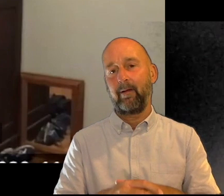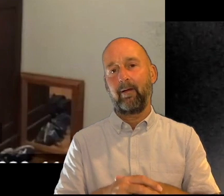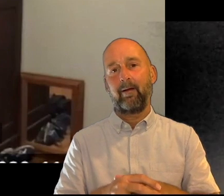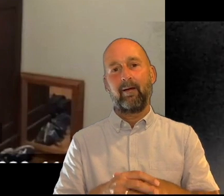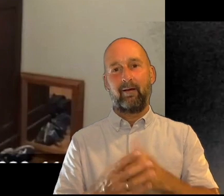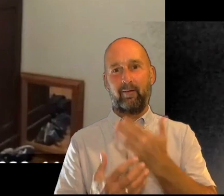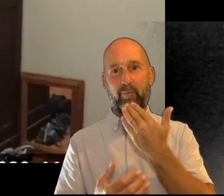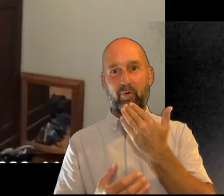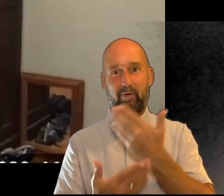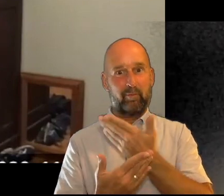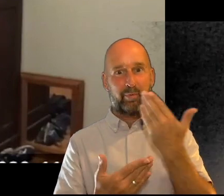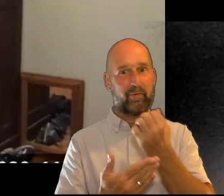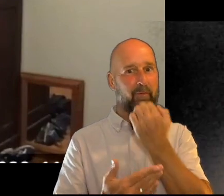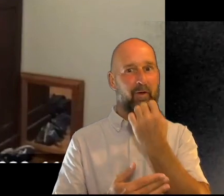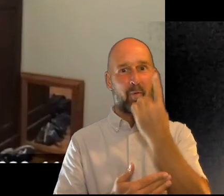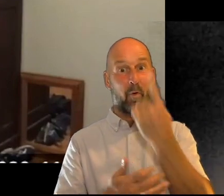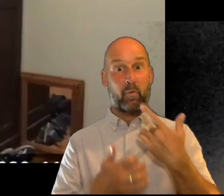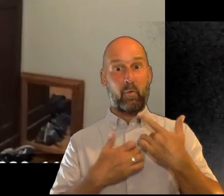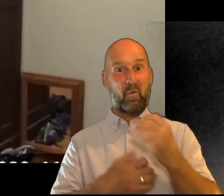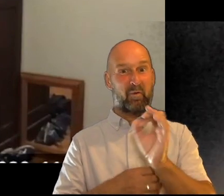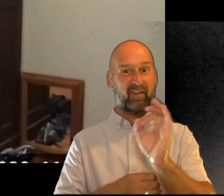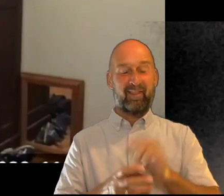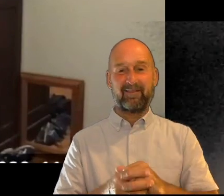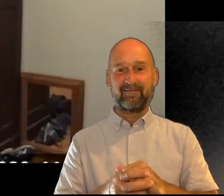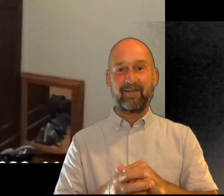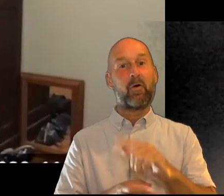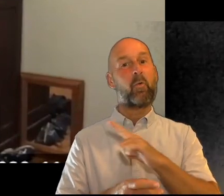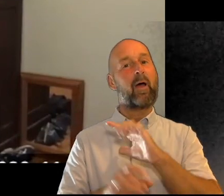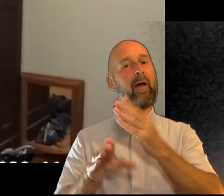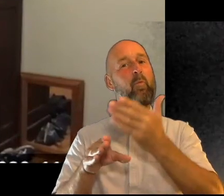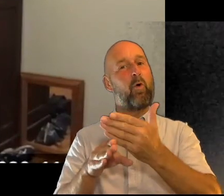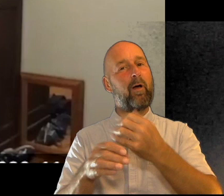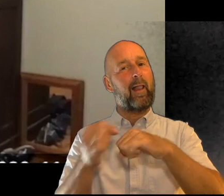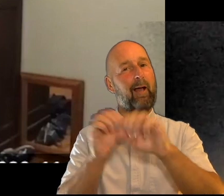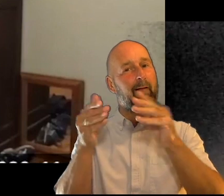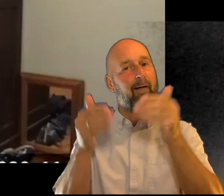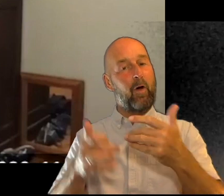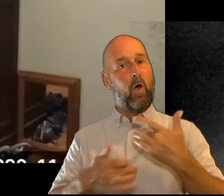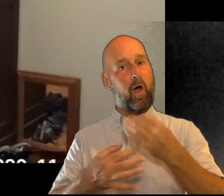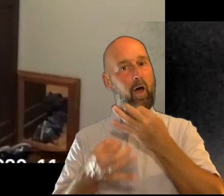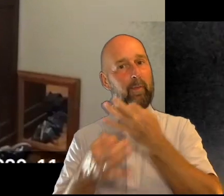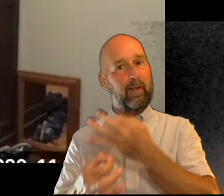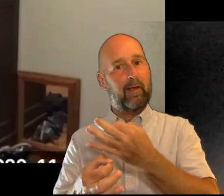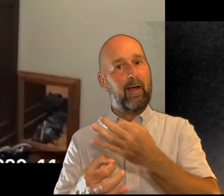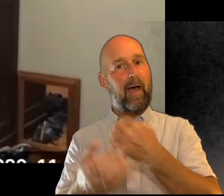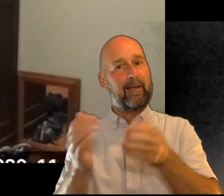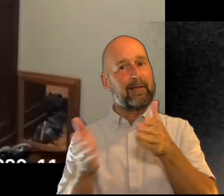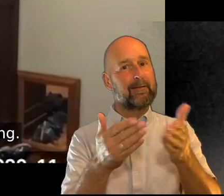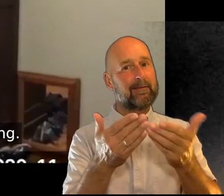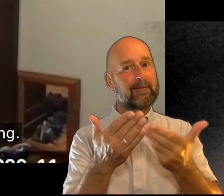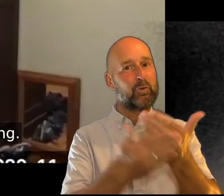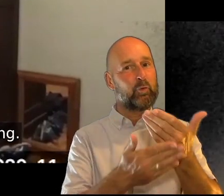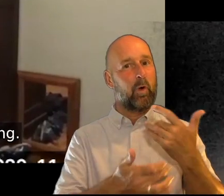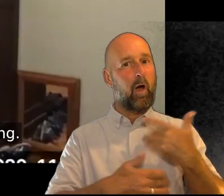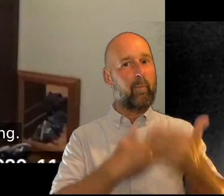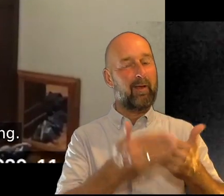That seems really boring. I don't really have any standout hobbies, really bad. I think it's because my work is a bit like my hobbies. I do need to get a hobby. Please